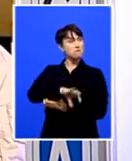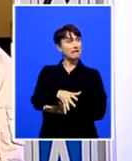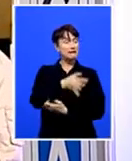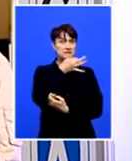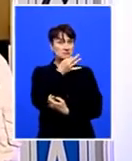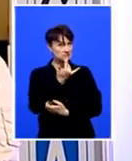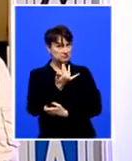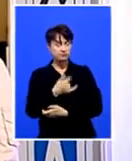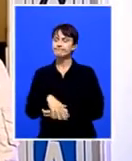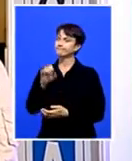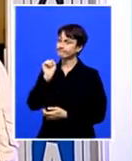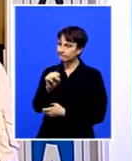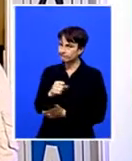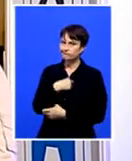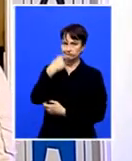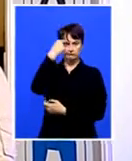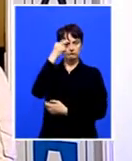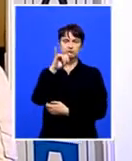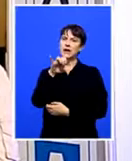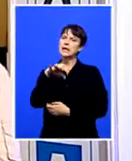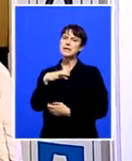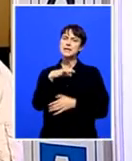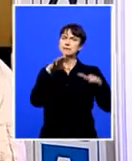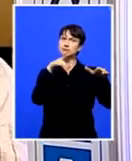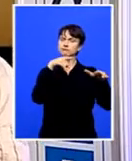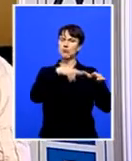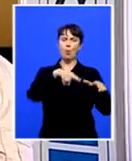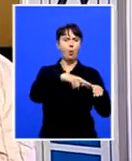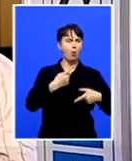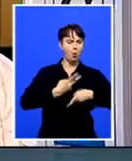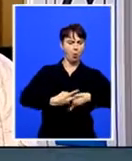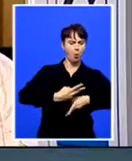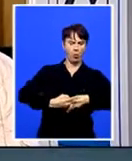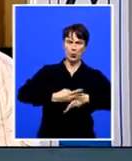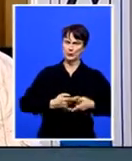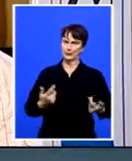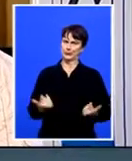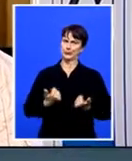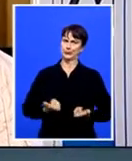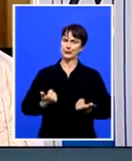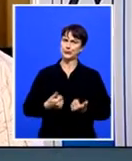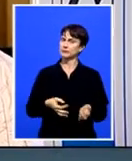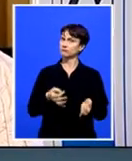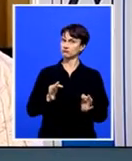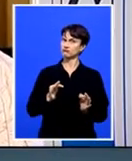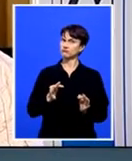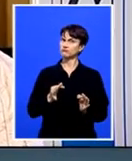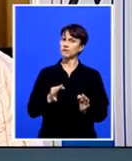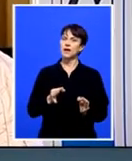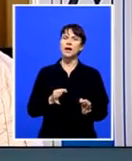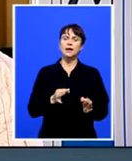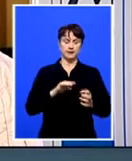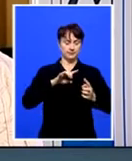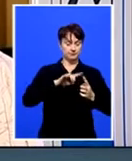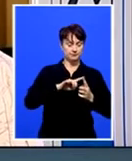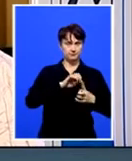Yeah, absolutely. I think the IEC has done a sterling job in terms of preparing for this election. Not only has it